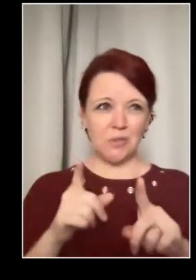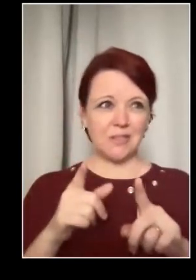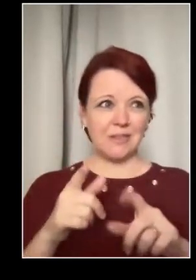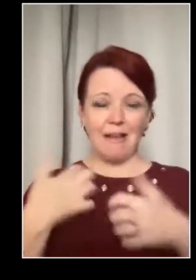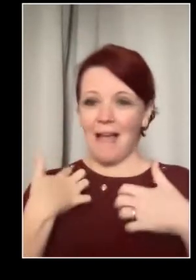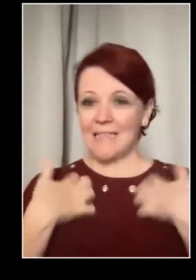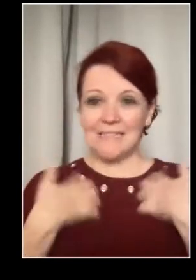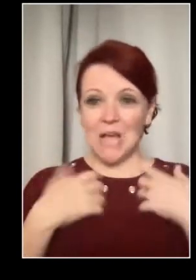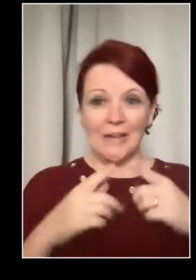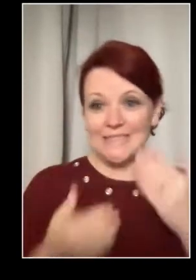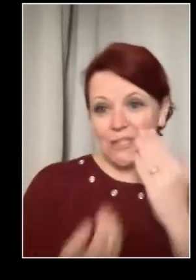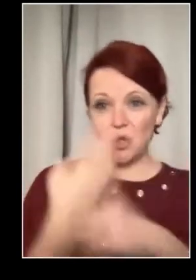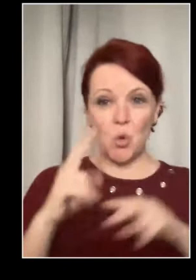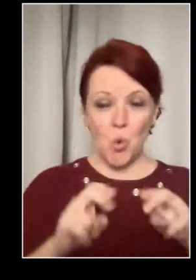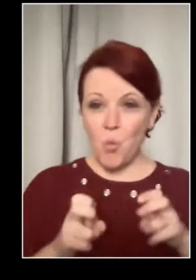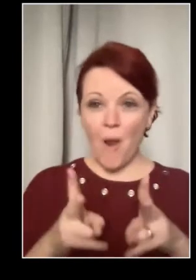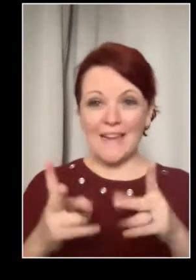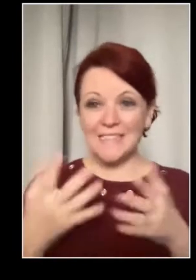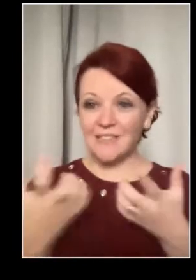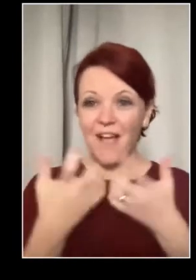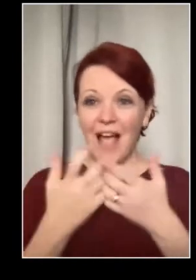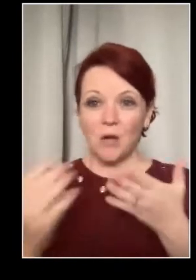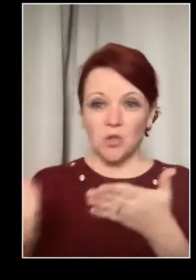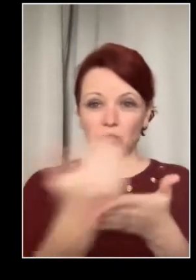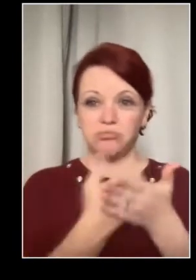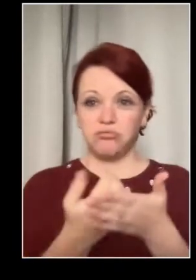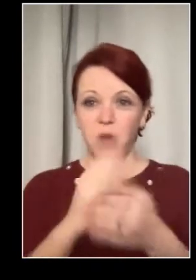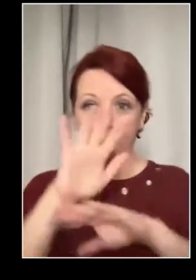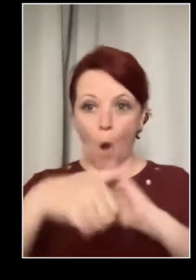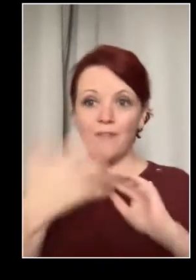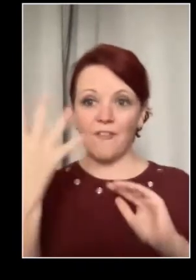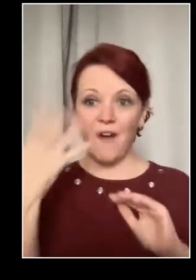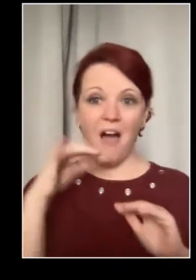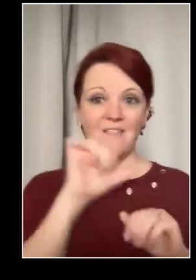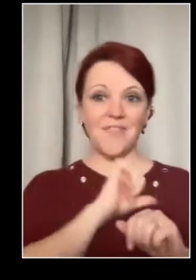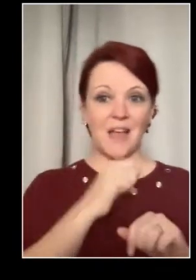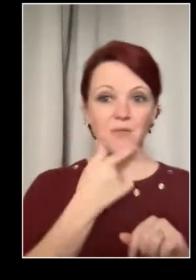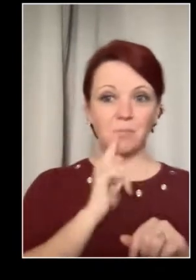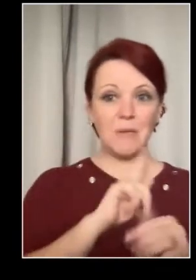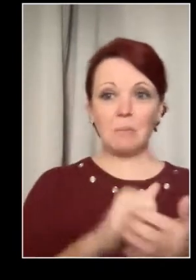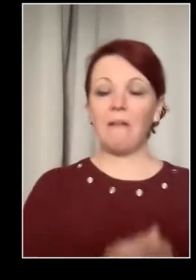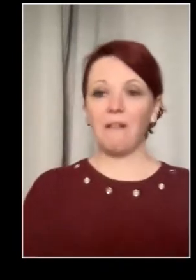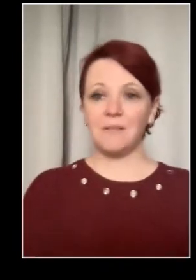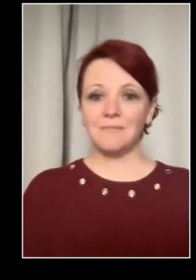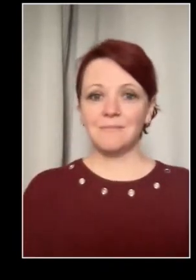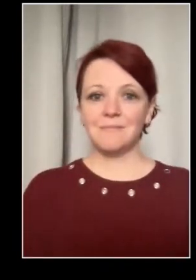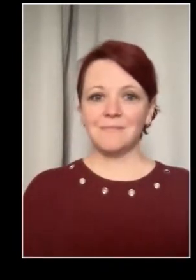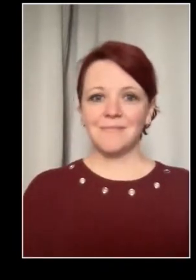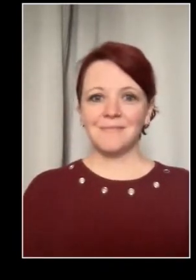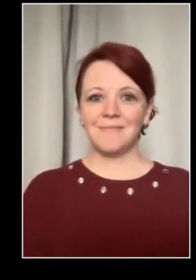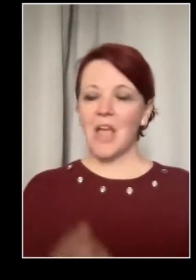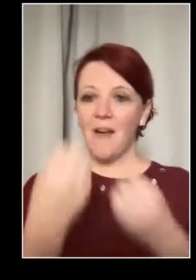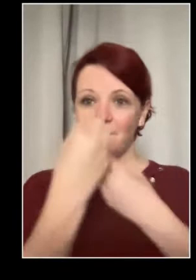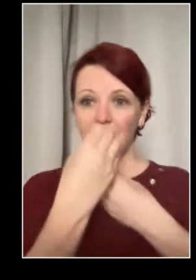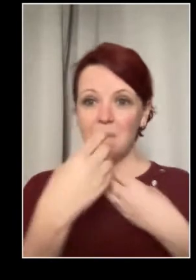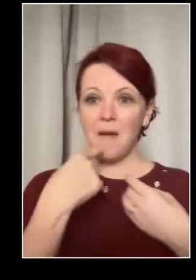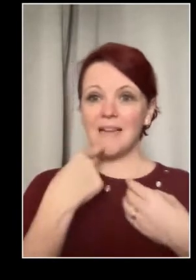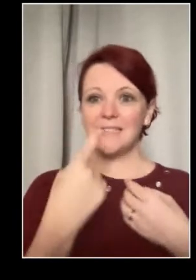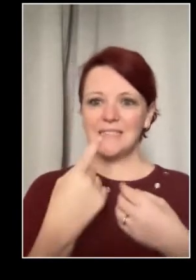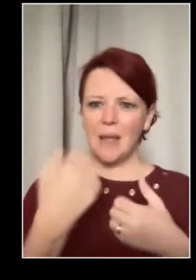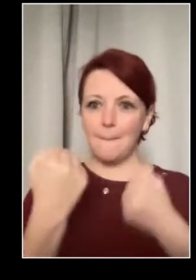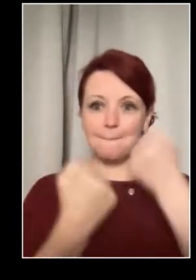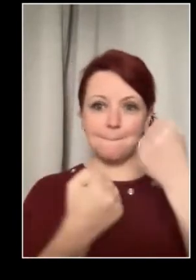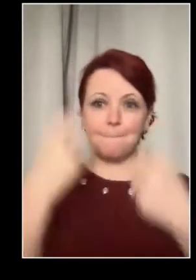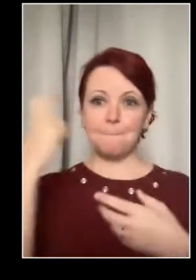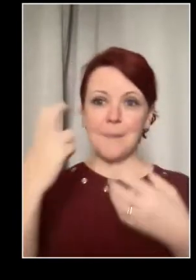process. And of course, these are people that employ 5,000 or more people. The judges said that they have a fantastic bus driving apprenticeship program, that you have a